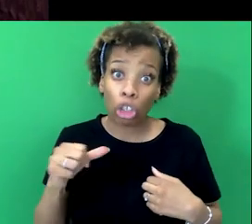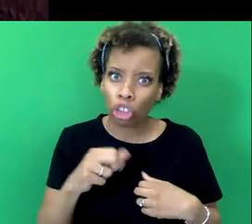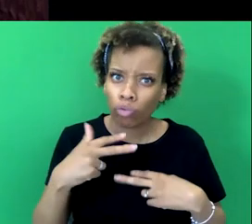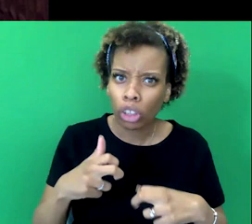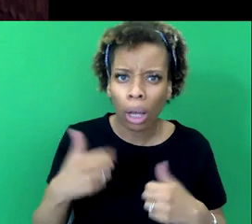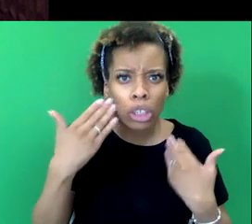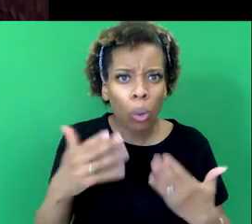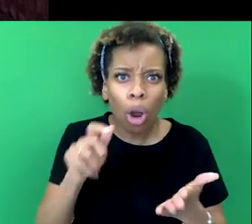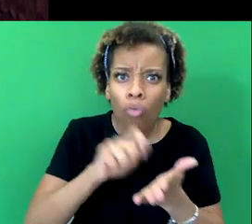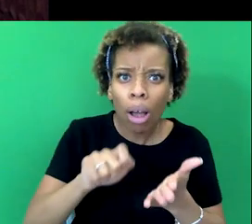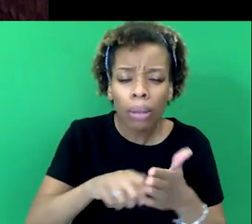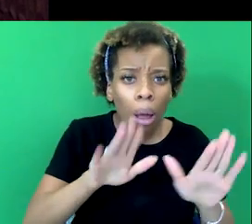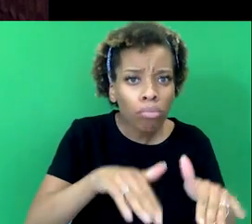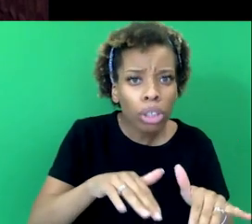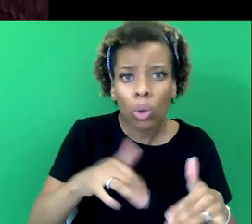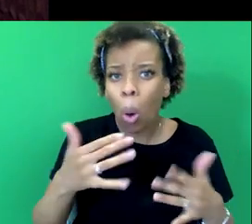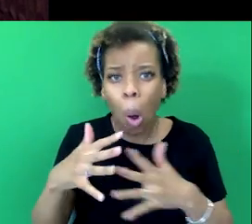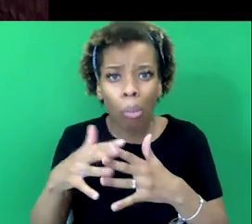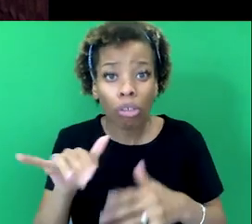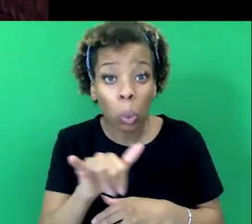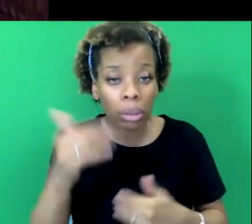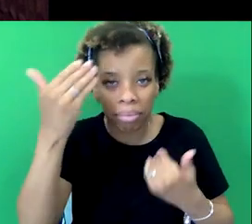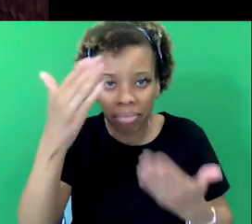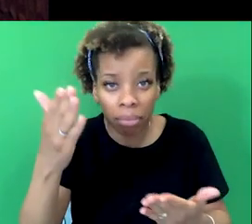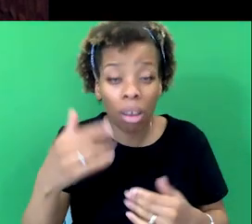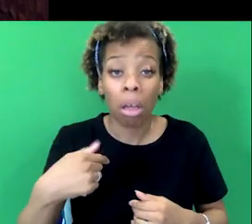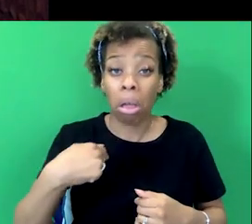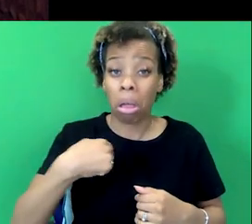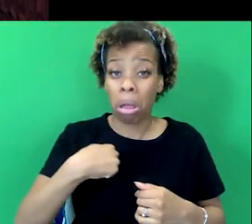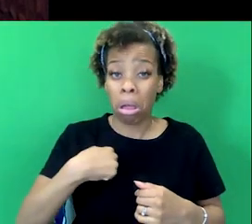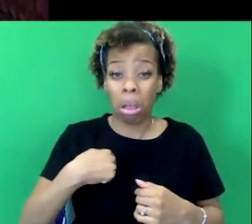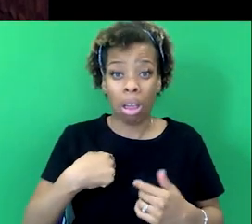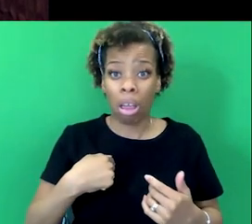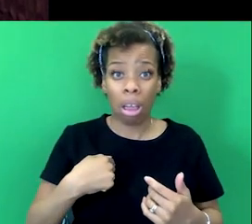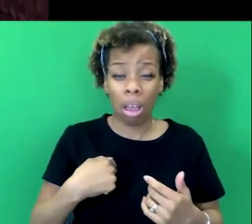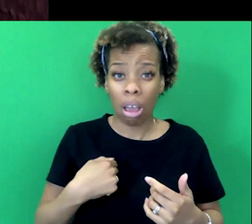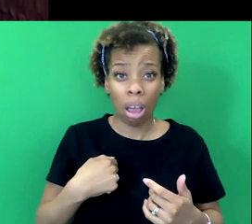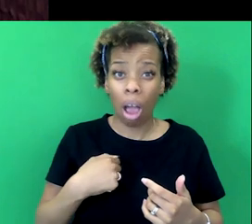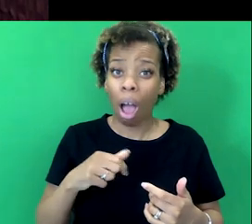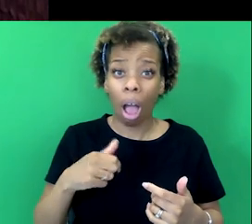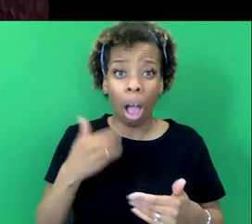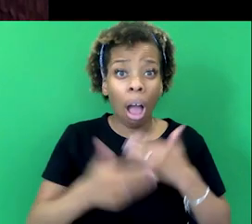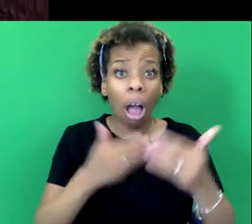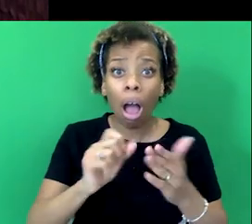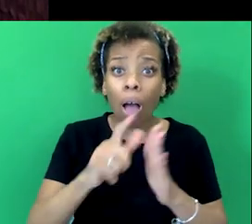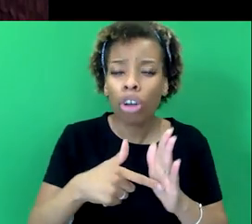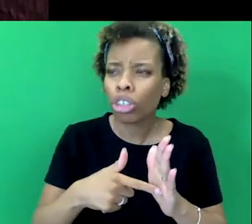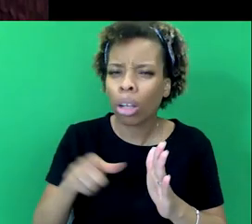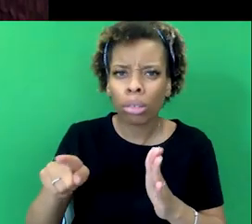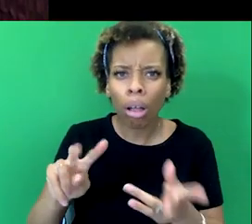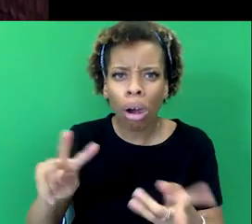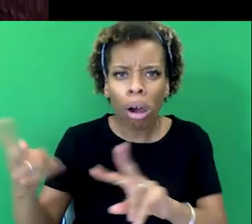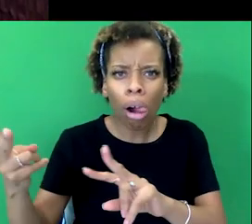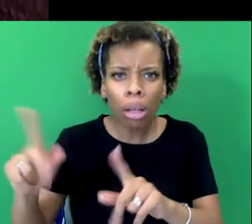was British or American, but personally, I don't think I could have stuck with a project like that because it's so